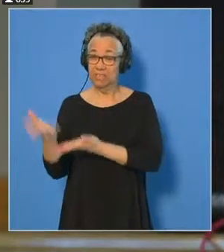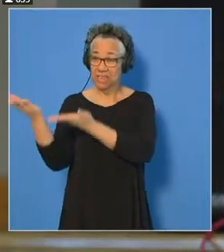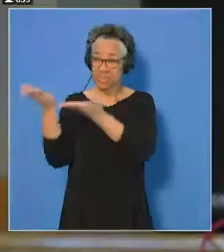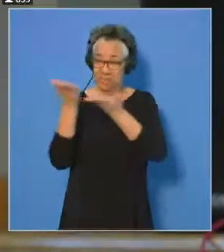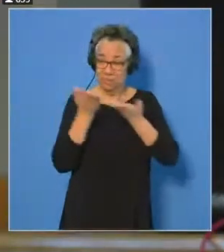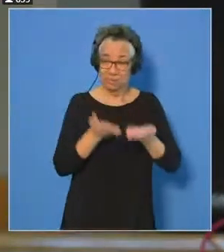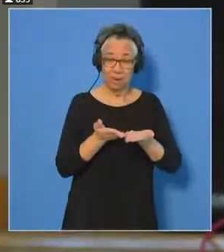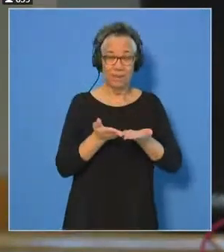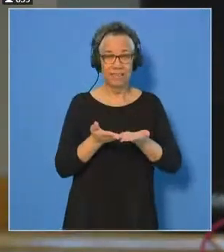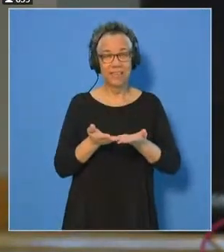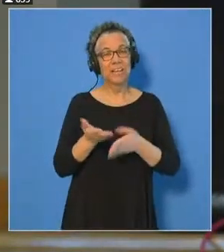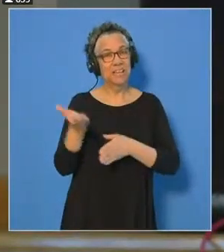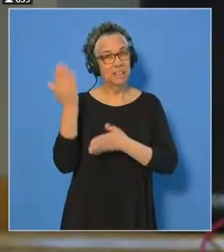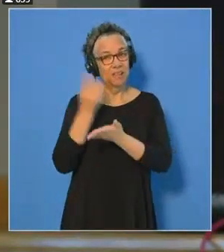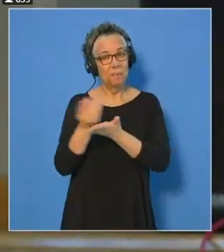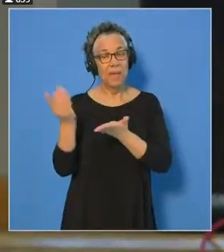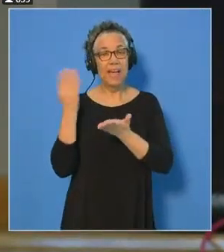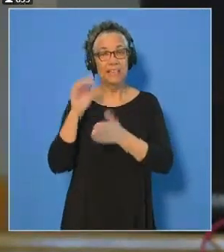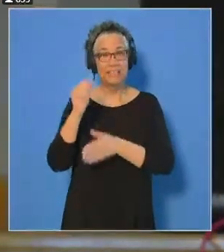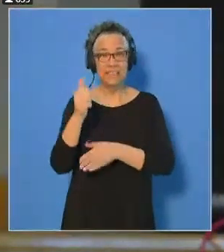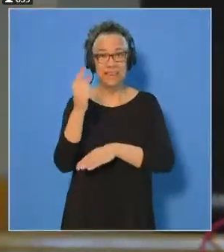arrived in the last 10 days.